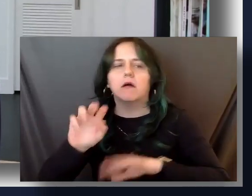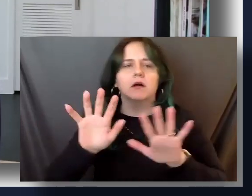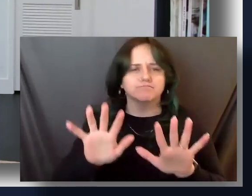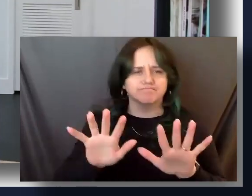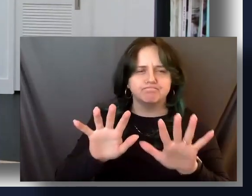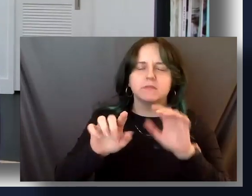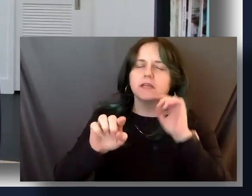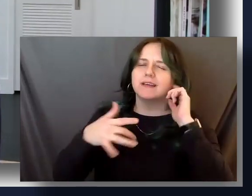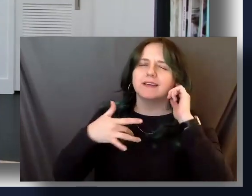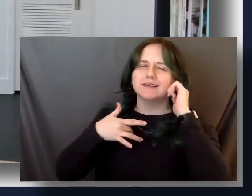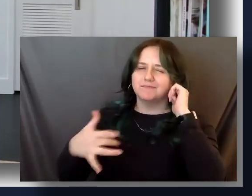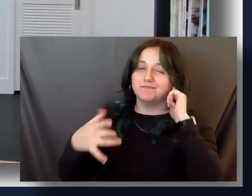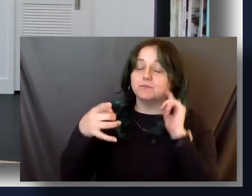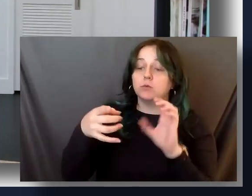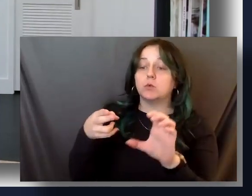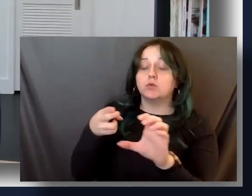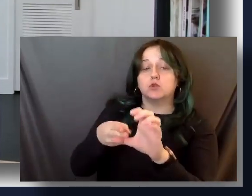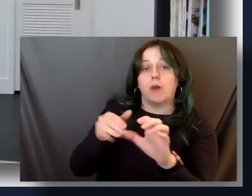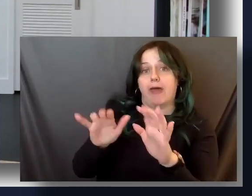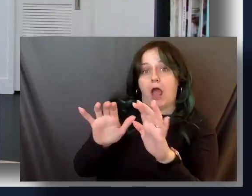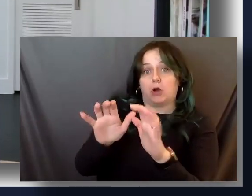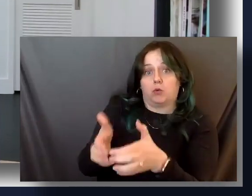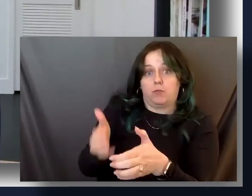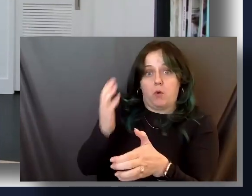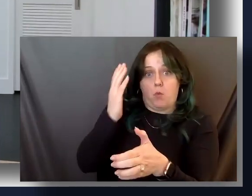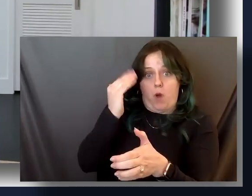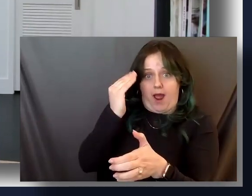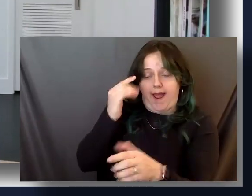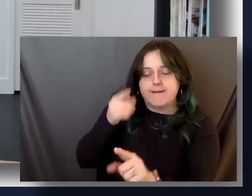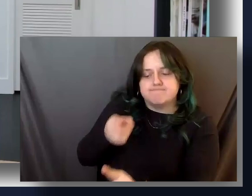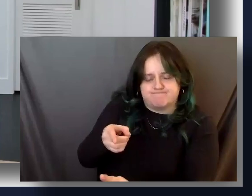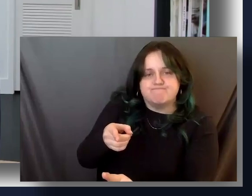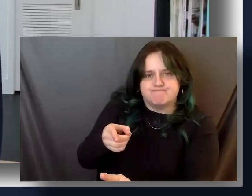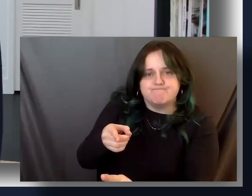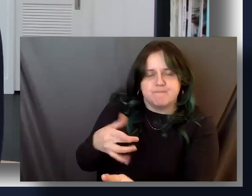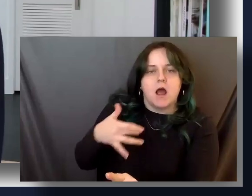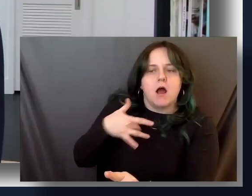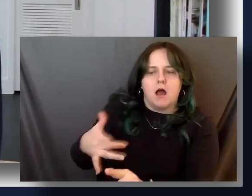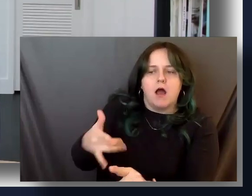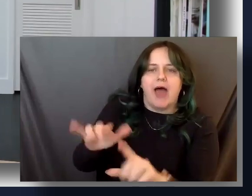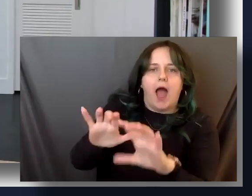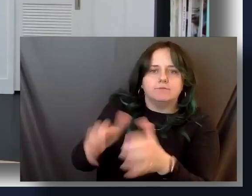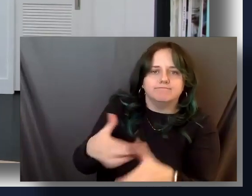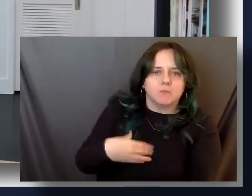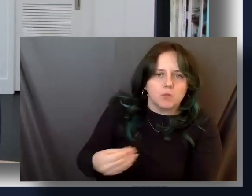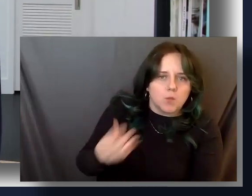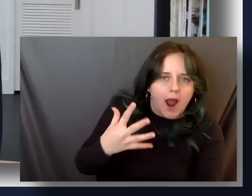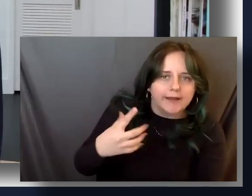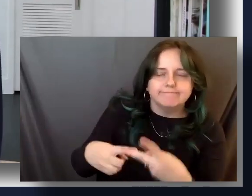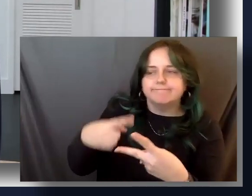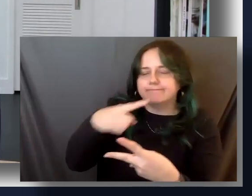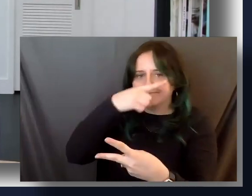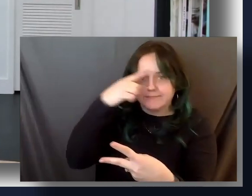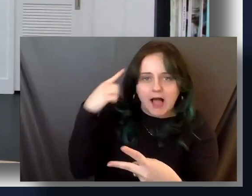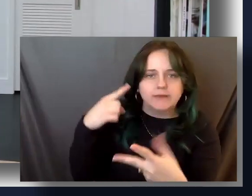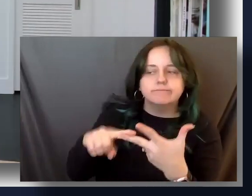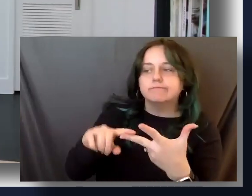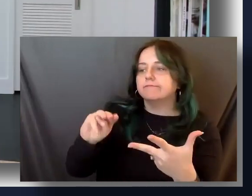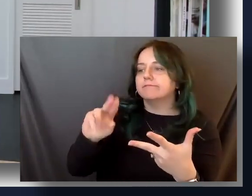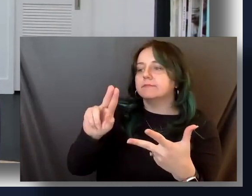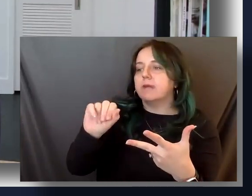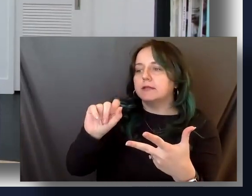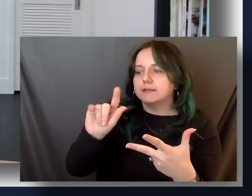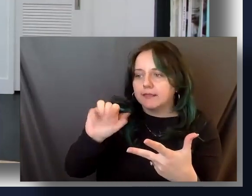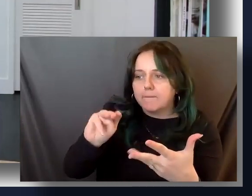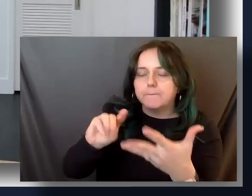capitalist, you join a political party mainly because that's the party of whites or blacks, Muslims